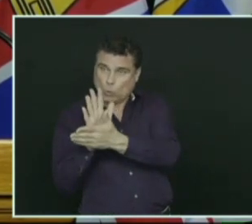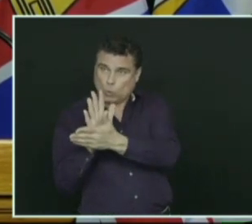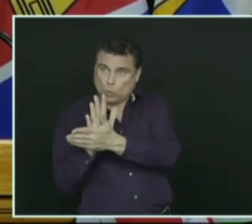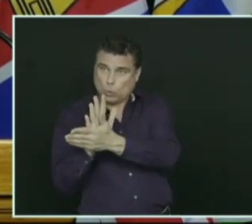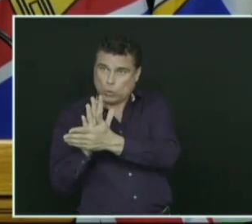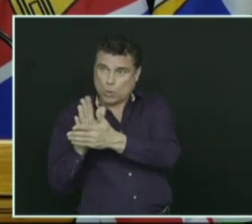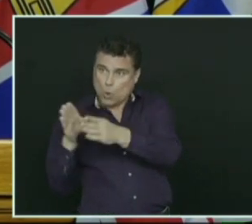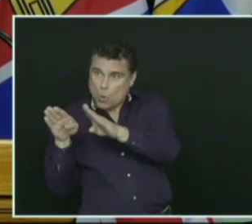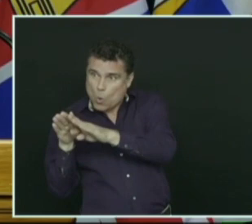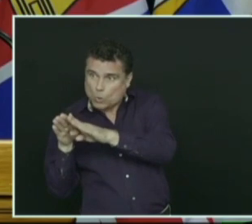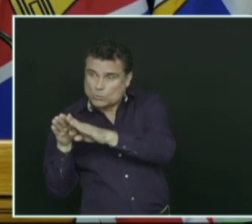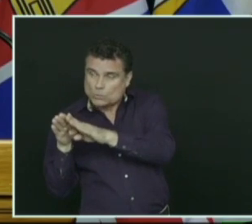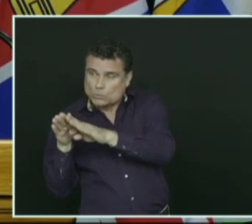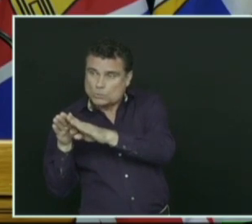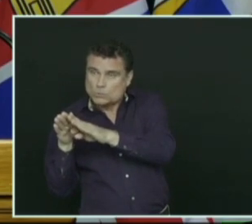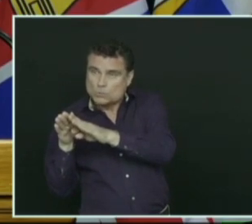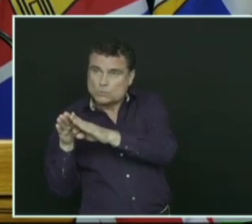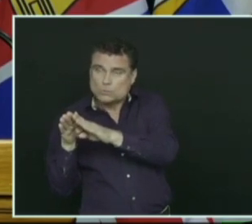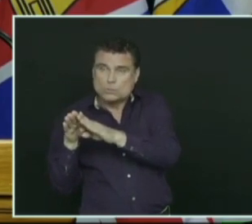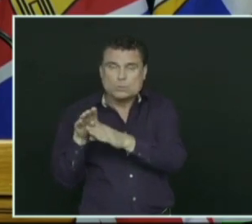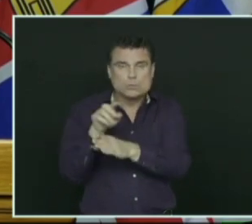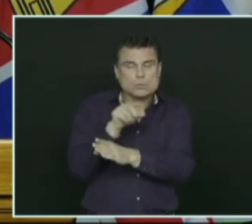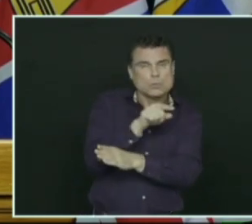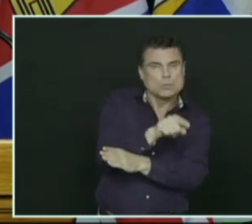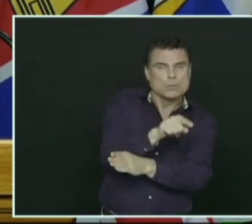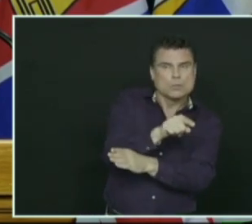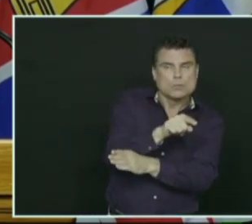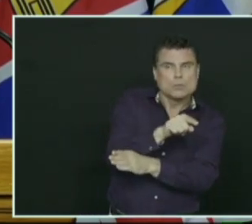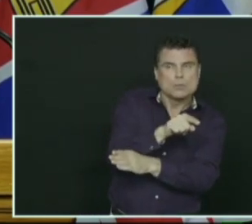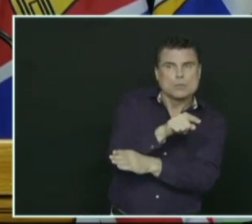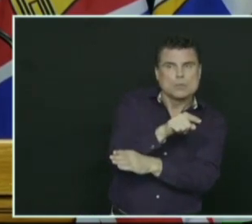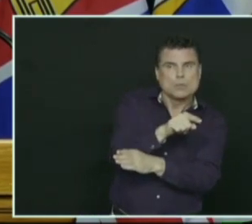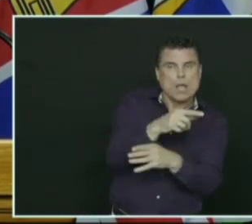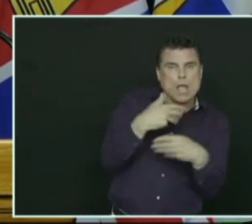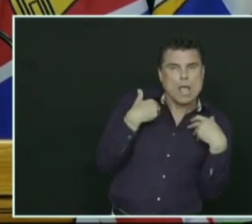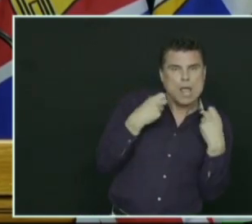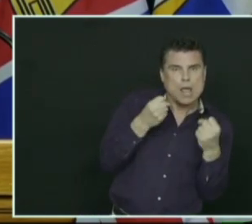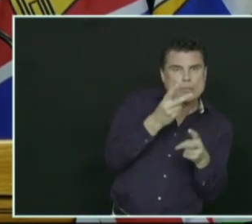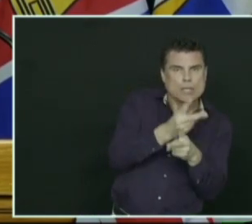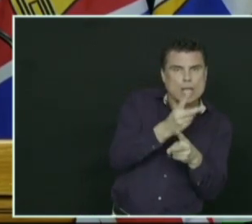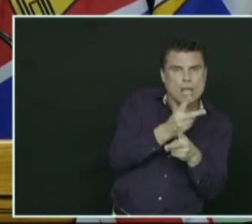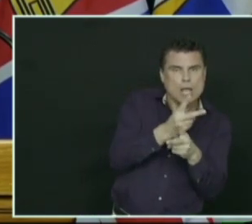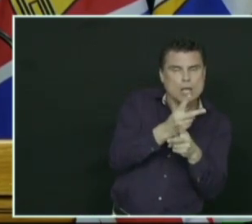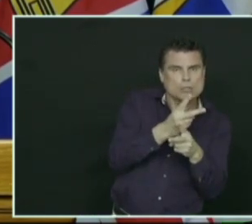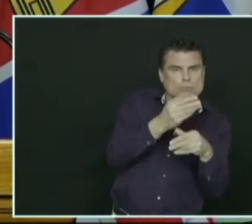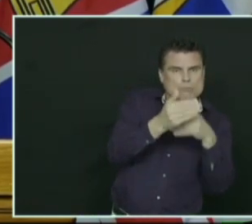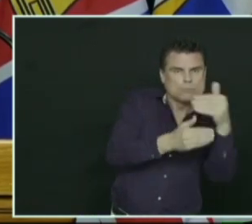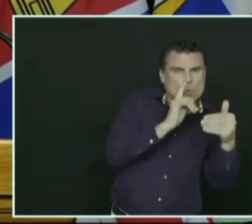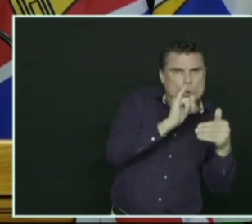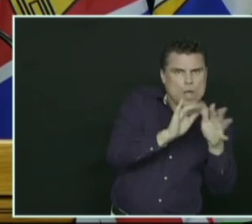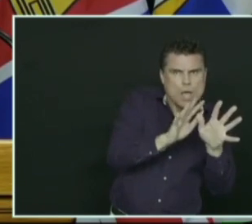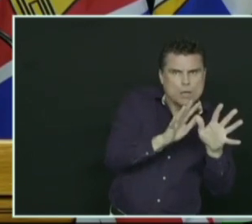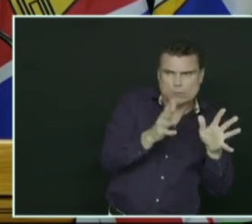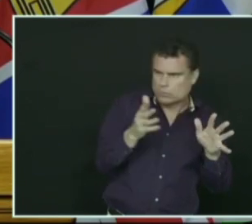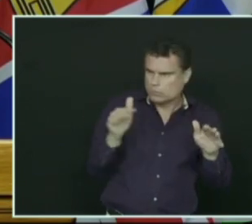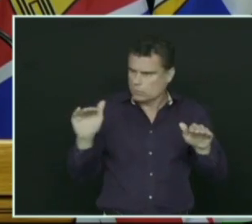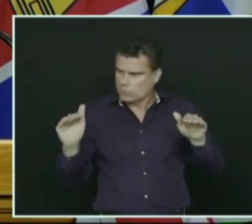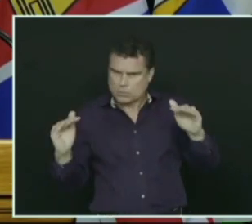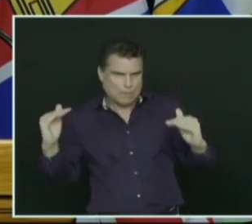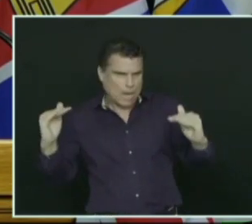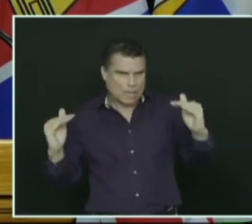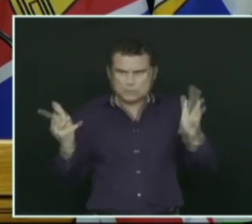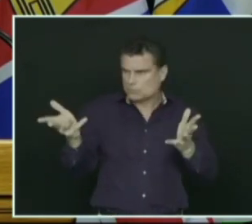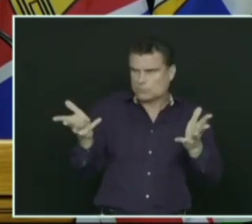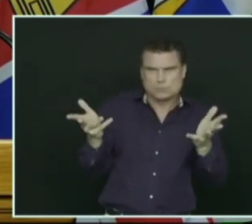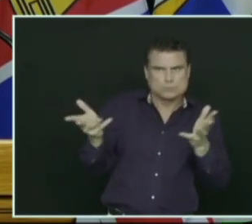school closures to minimize transmission risk, but still support those most in need in our communities and those children who are most in